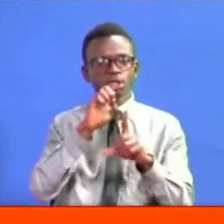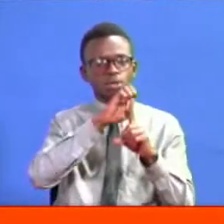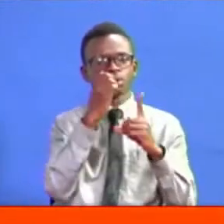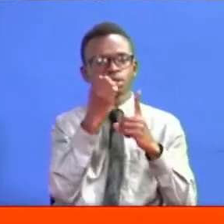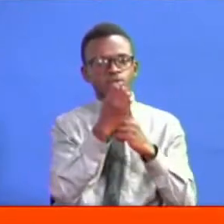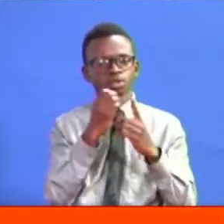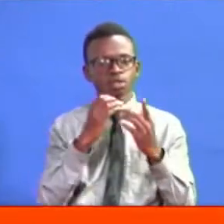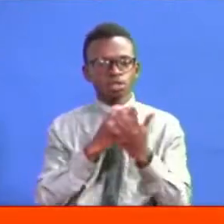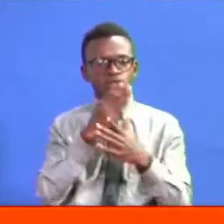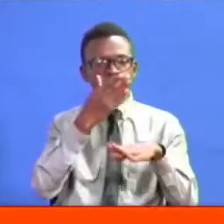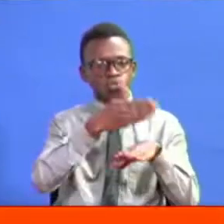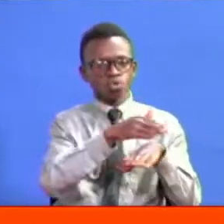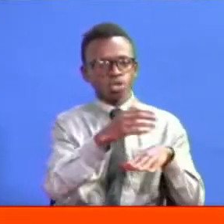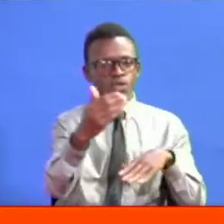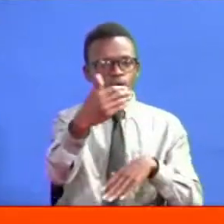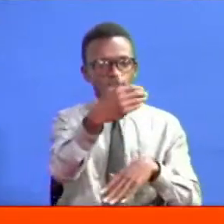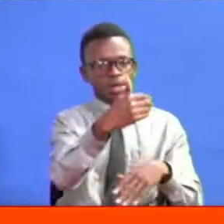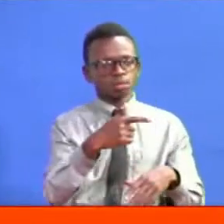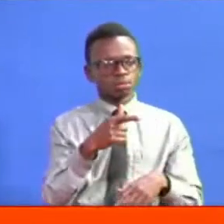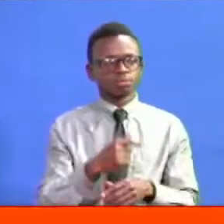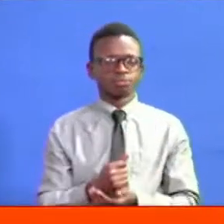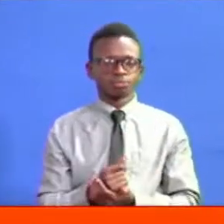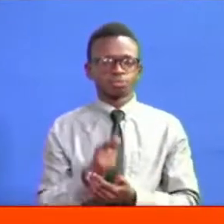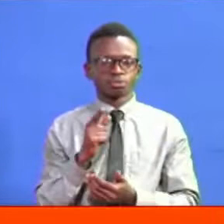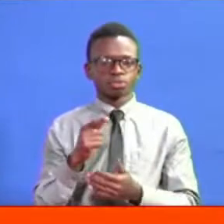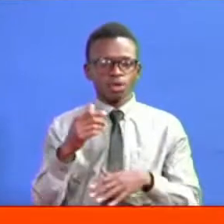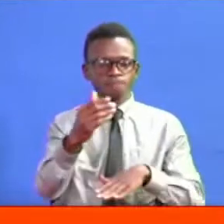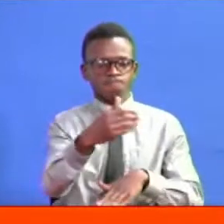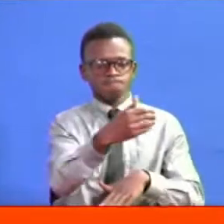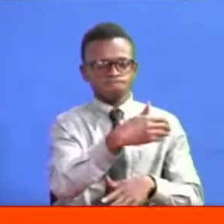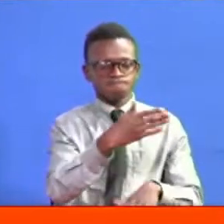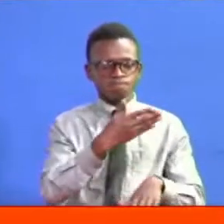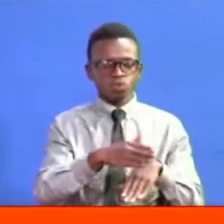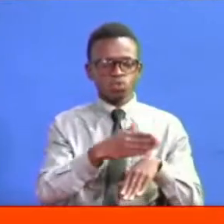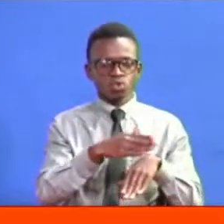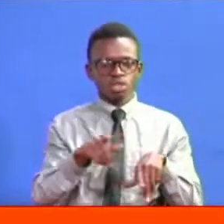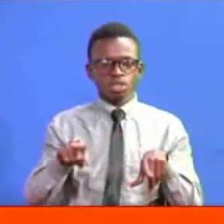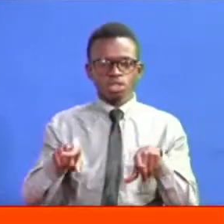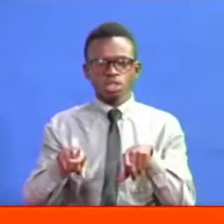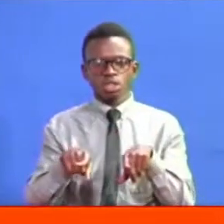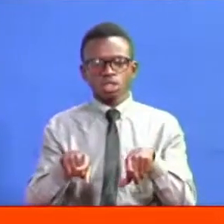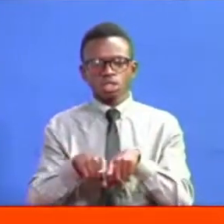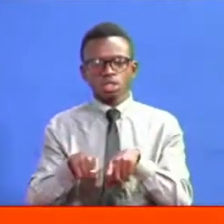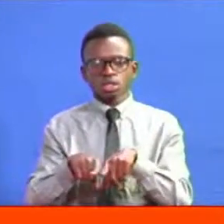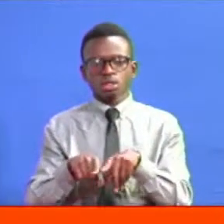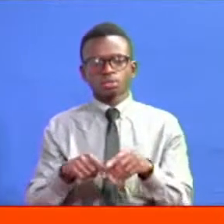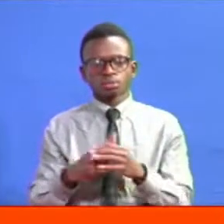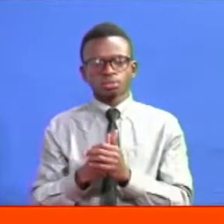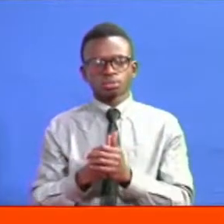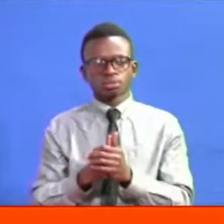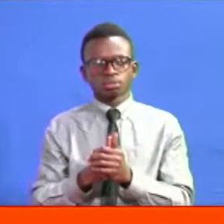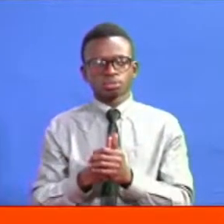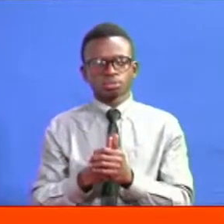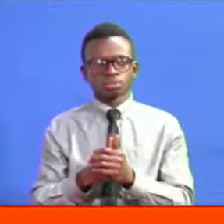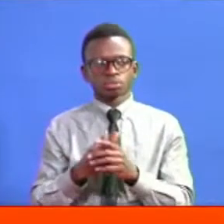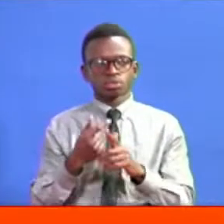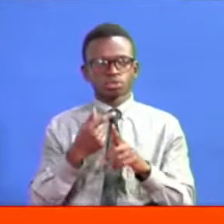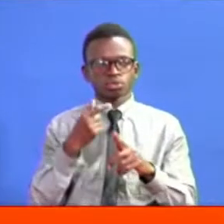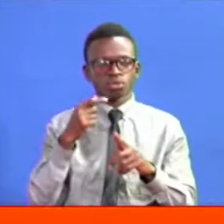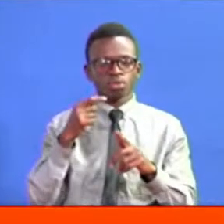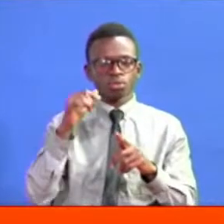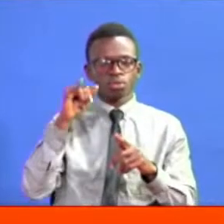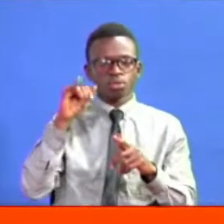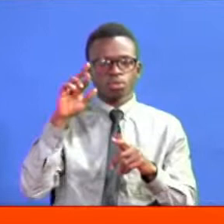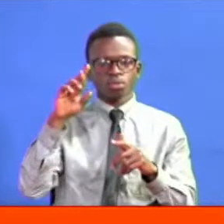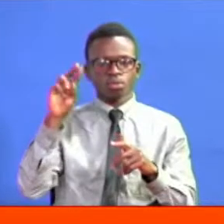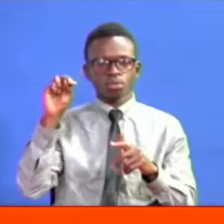He collects cardboards and corrugated iron from construction sites as they are renovating. For Mobati canvases, he burns